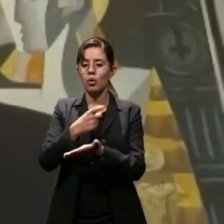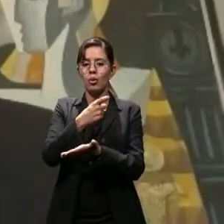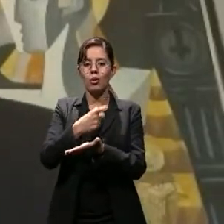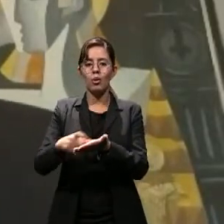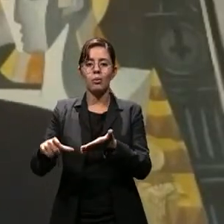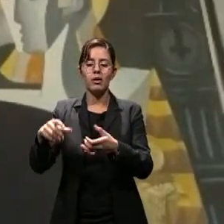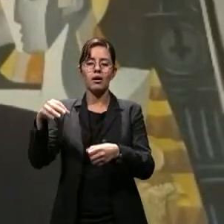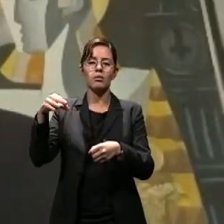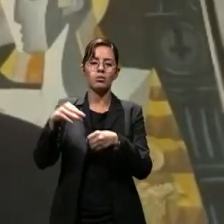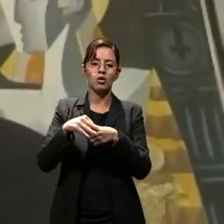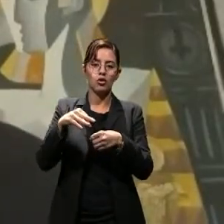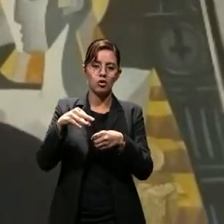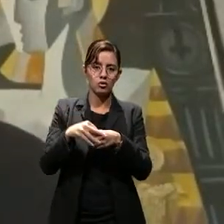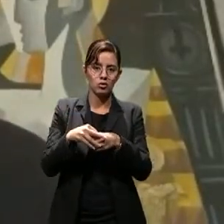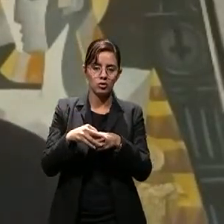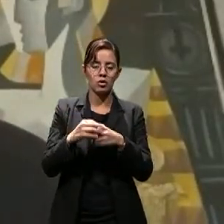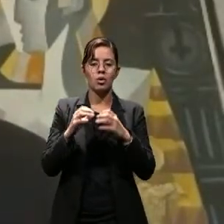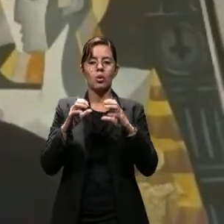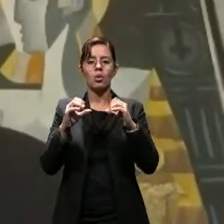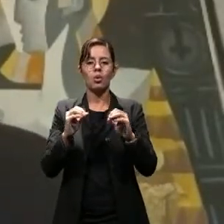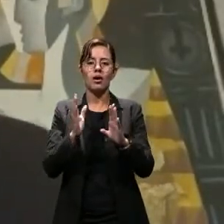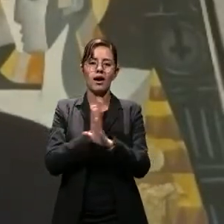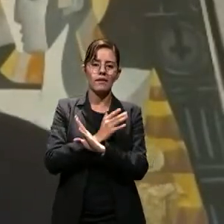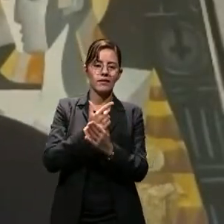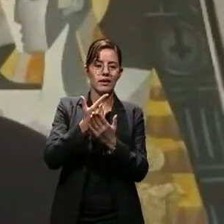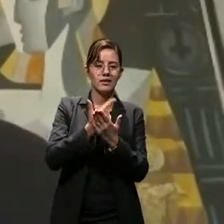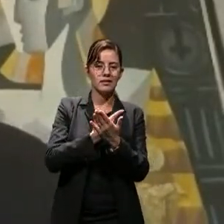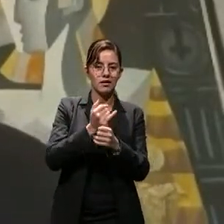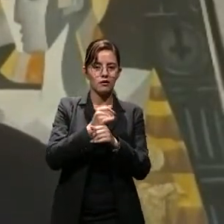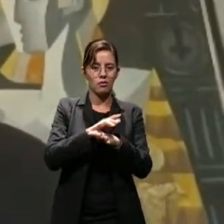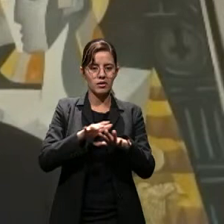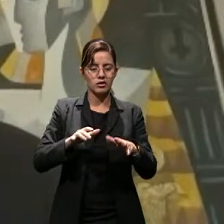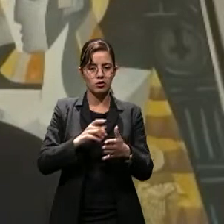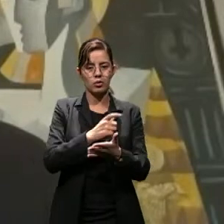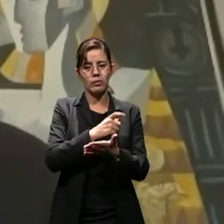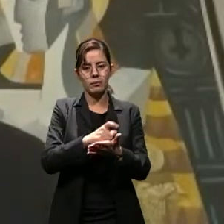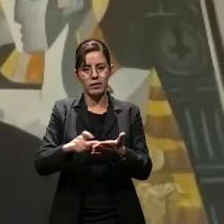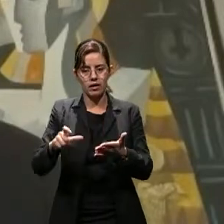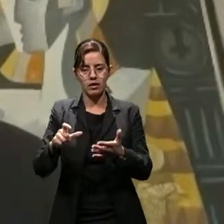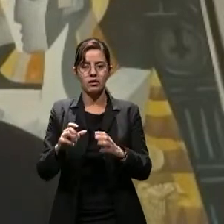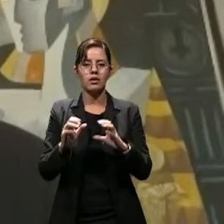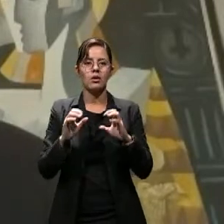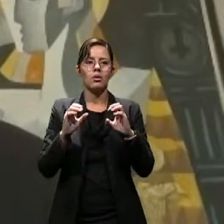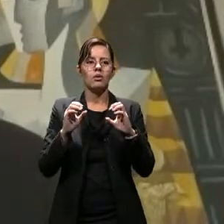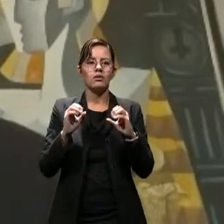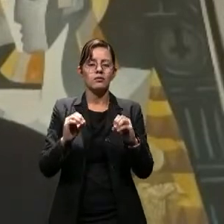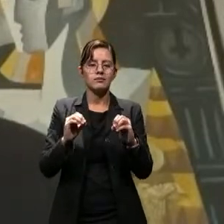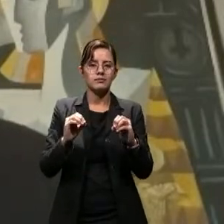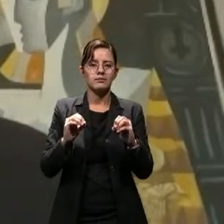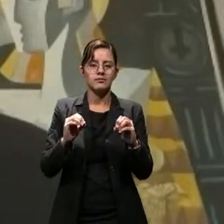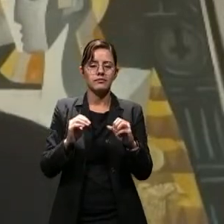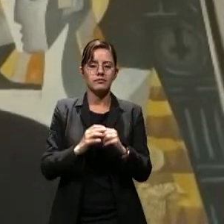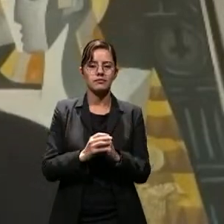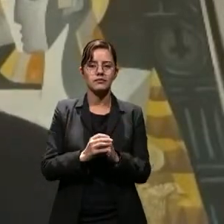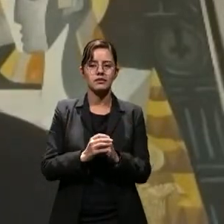behaviors: buying votes, buying electoral IDs,